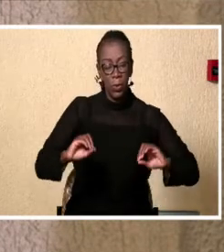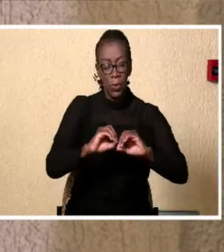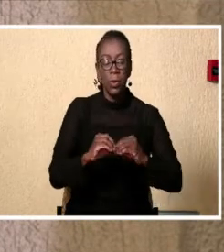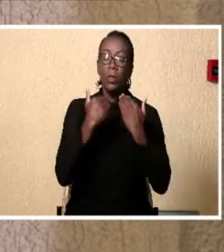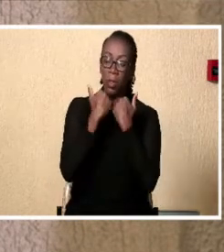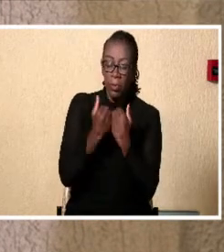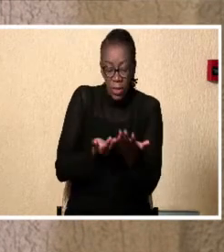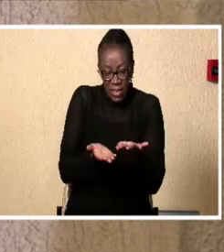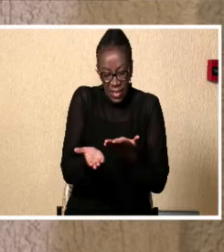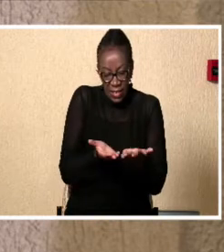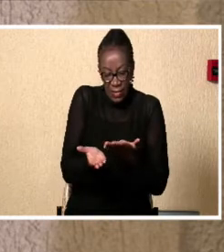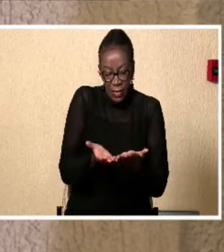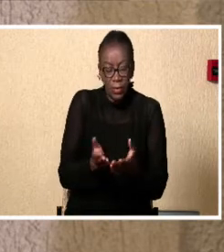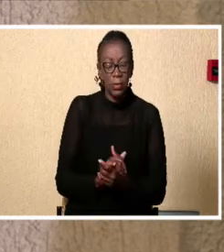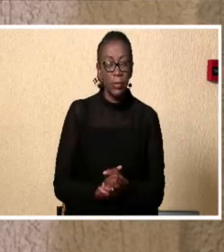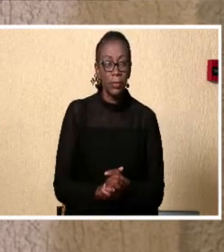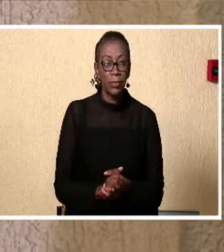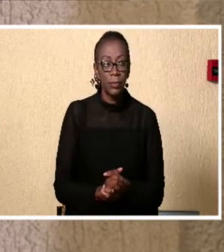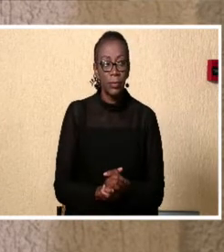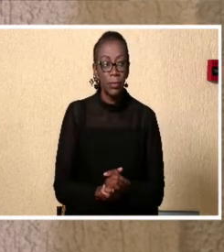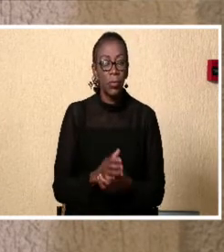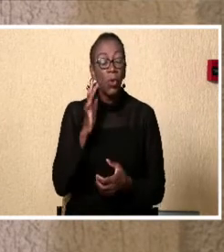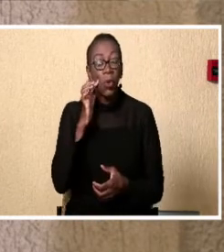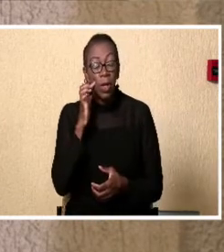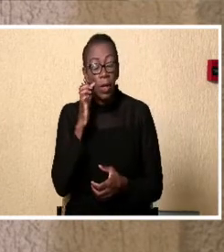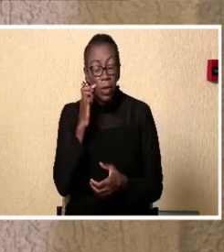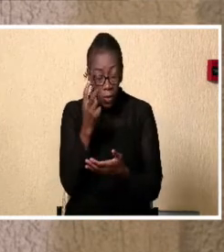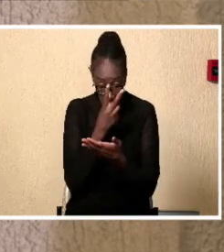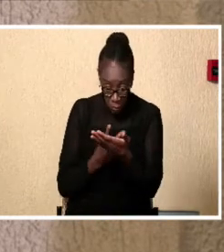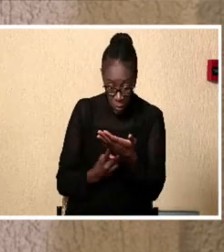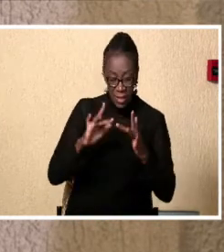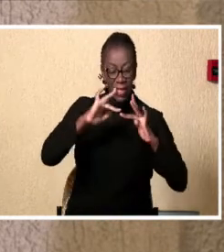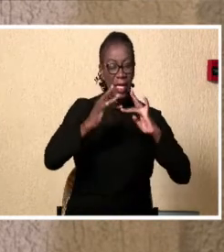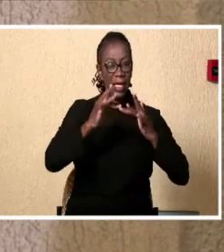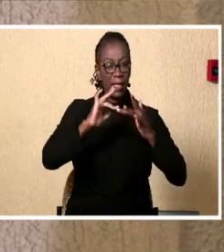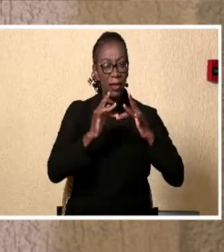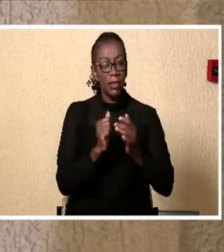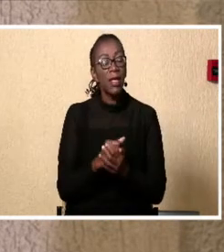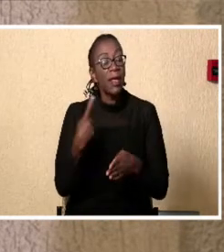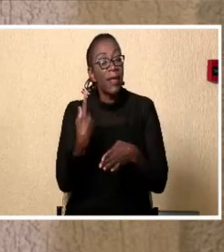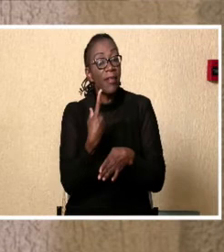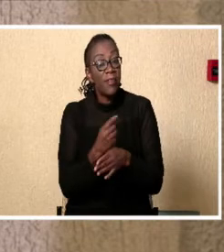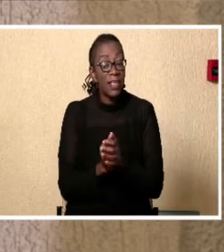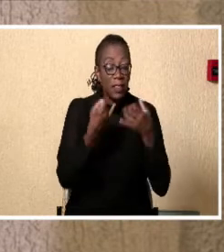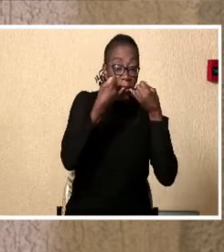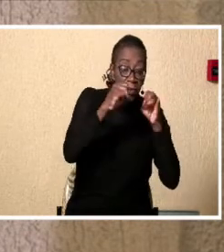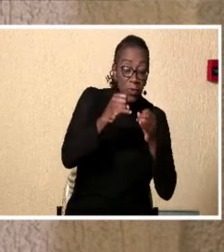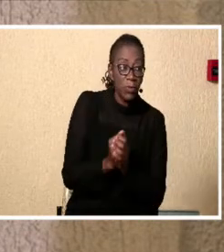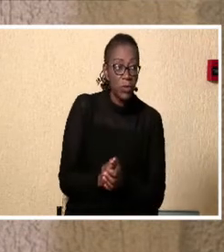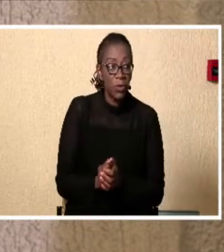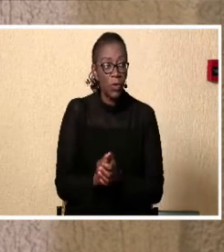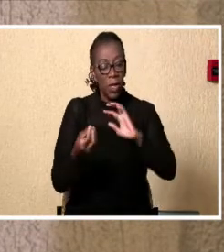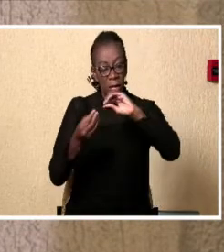namessentialsservices.com.na. And when you go to this portal, you then sign up first. It gives you a token. You then go onto